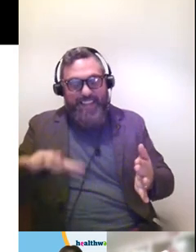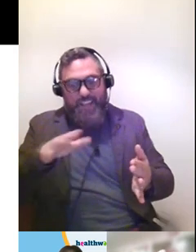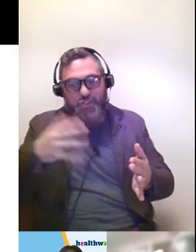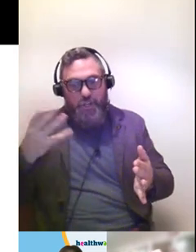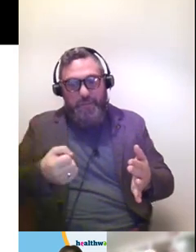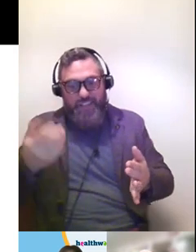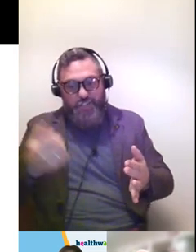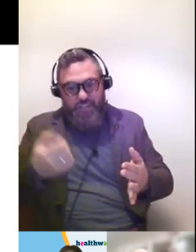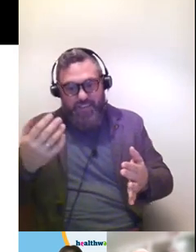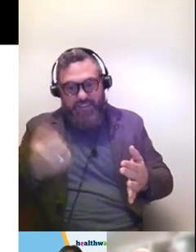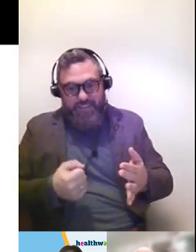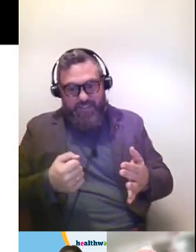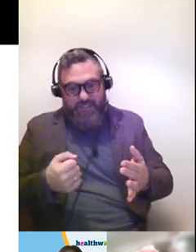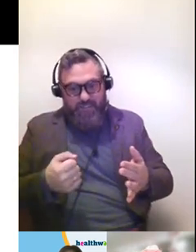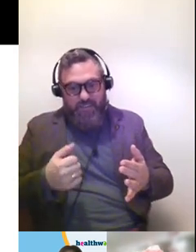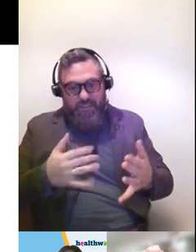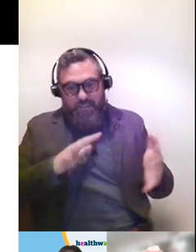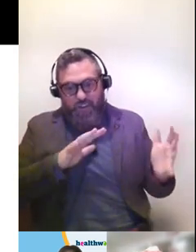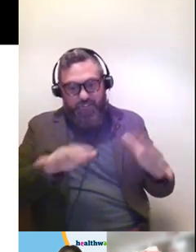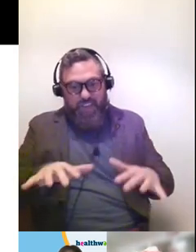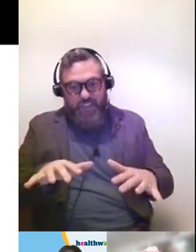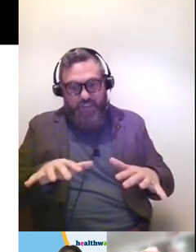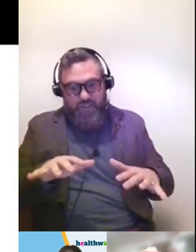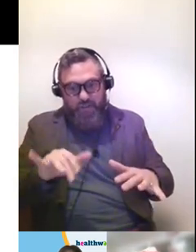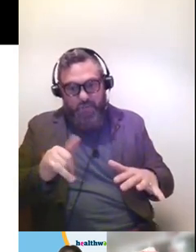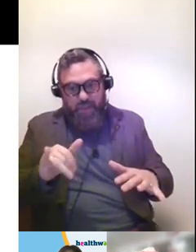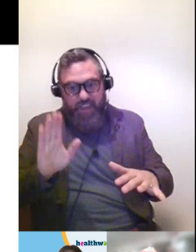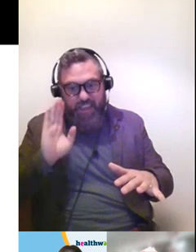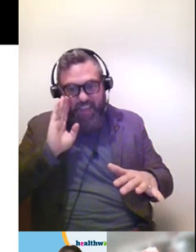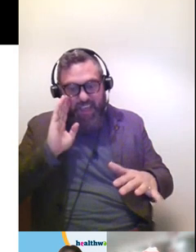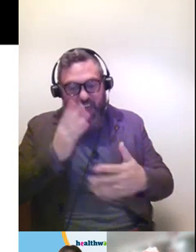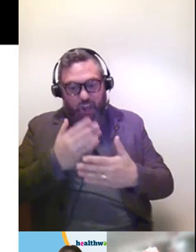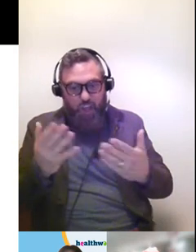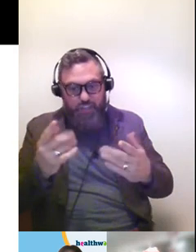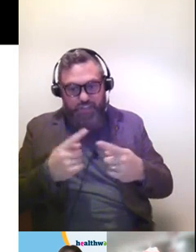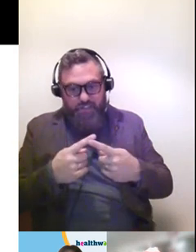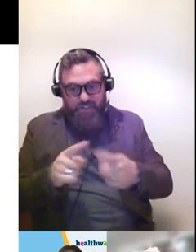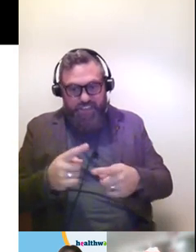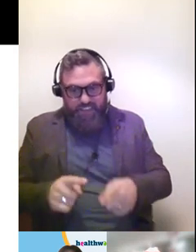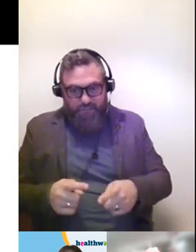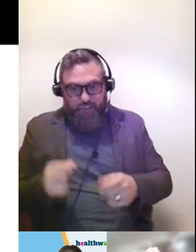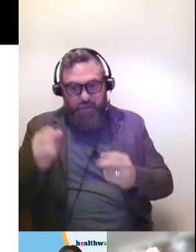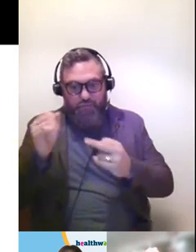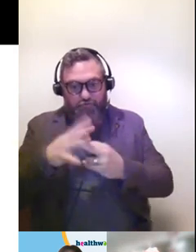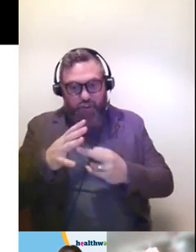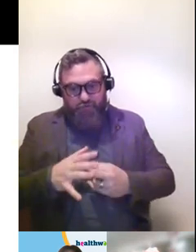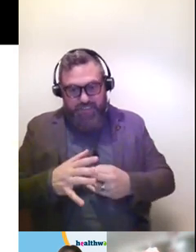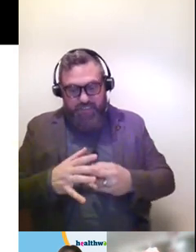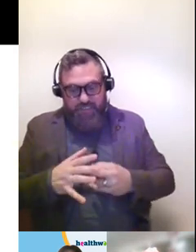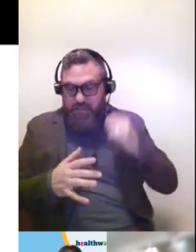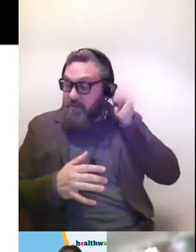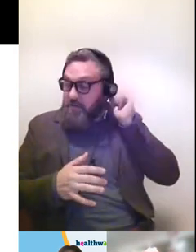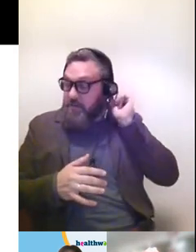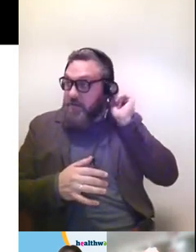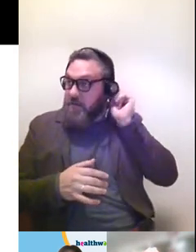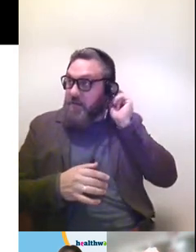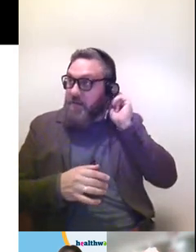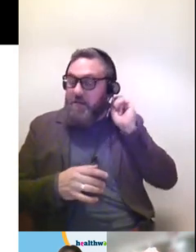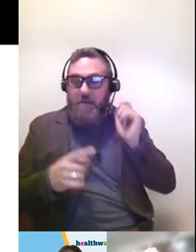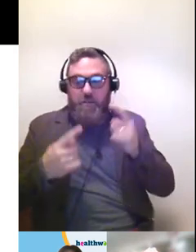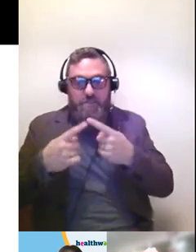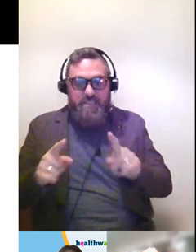Convention, and I think you might hear a lot of different priorities or